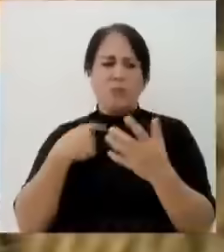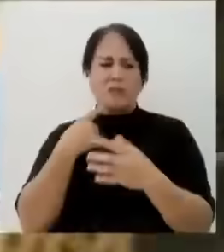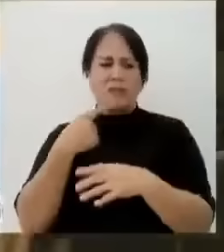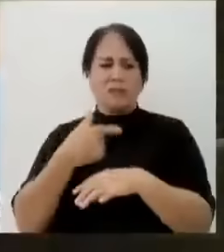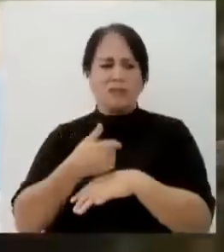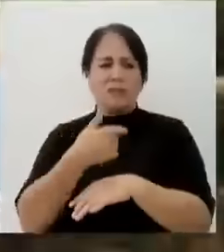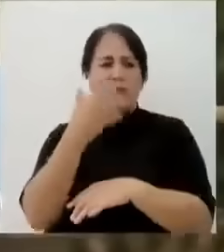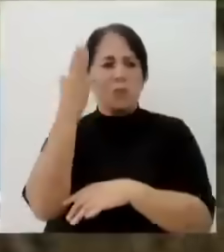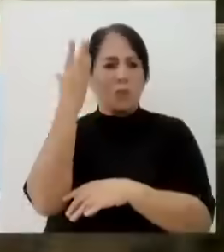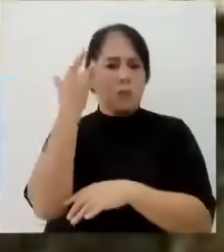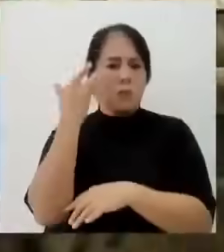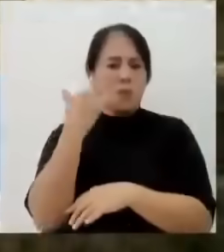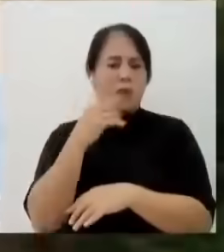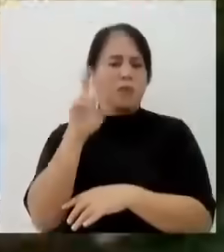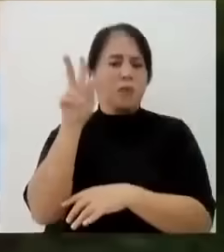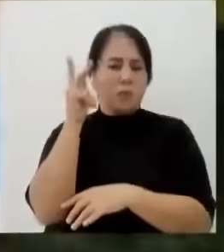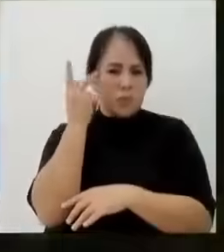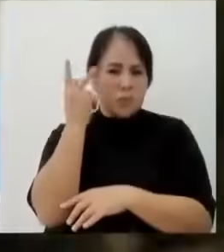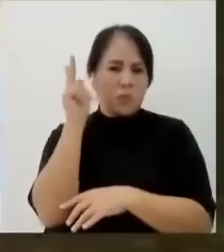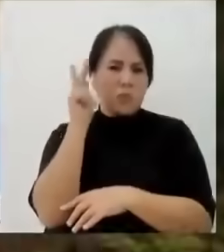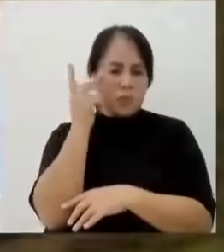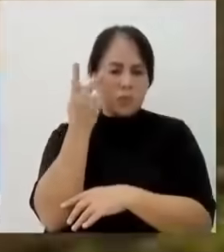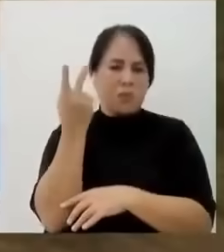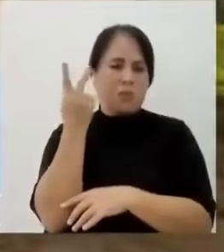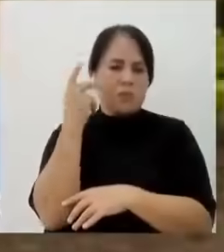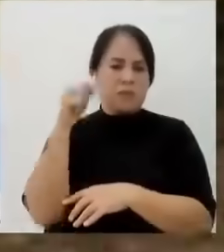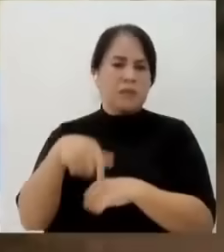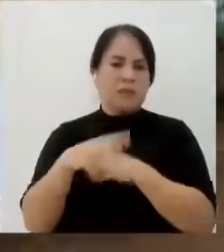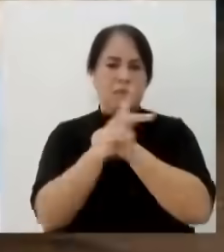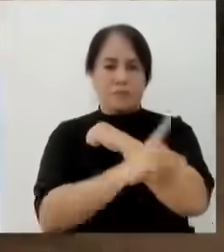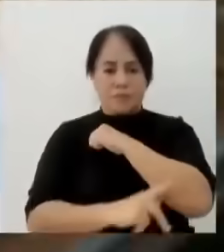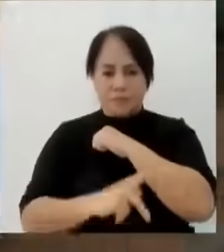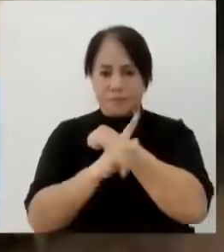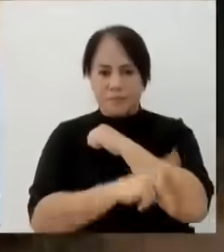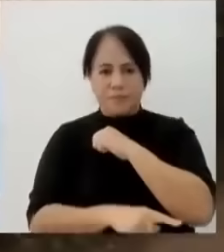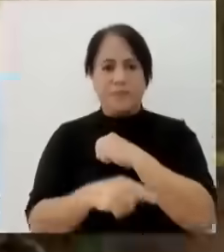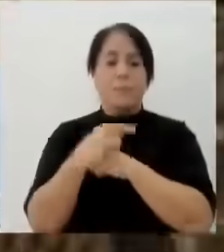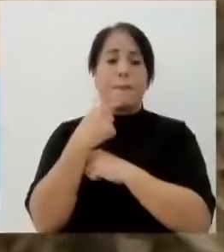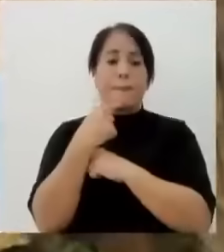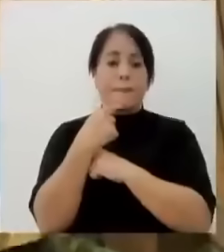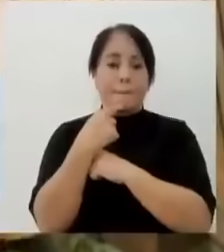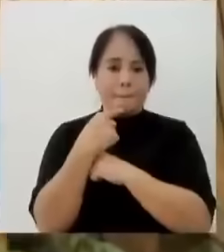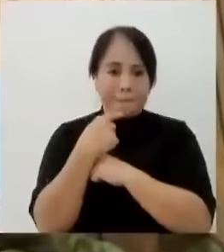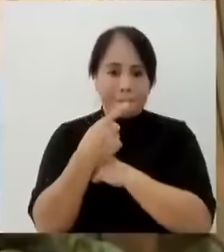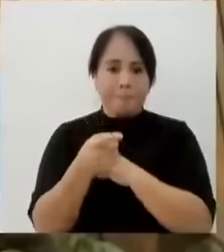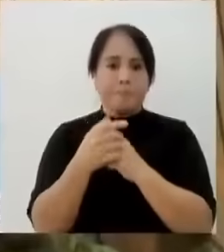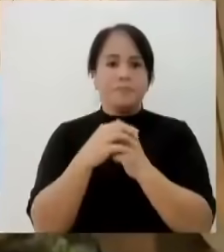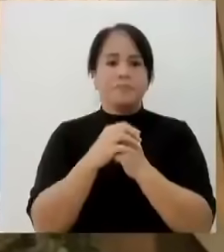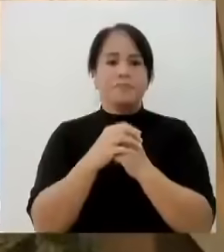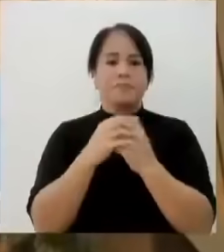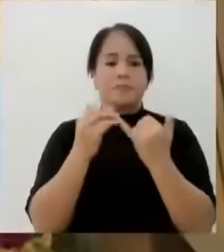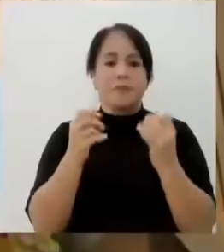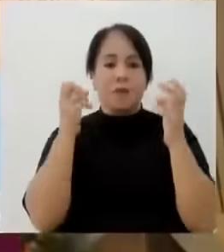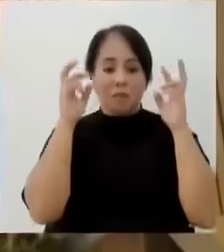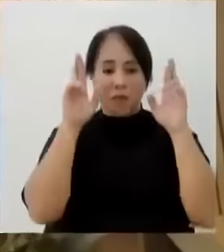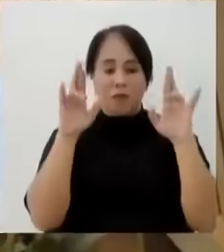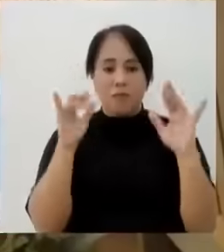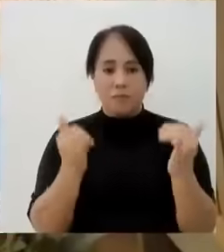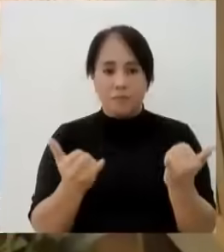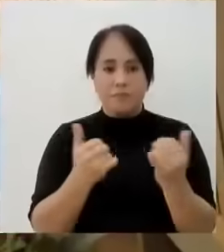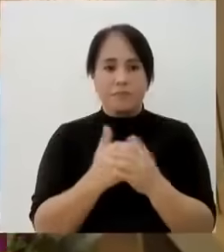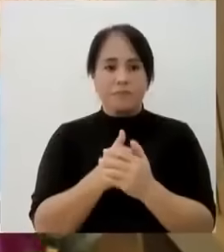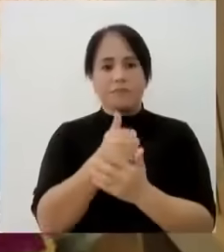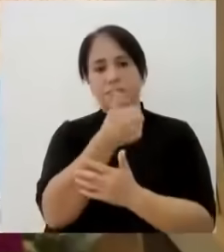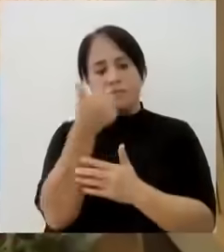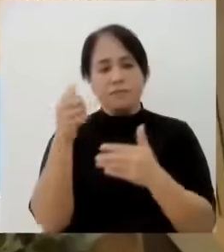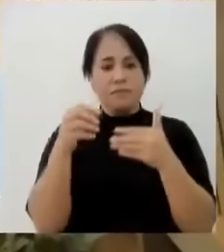of politicking in this province. He claims that the current mayor now, and the other leaders